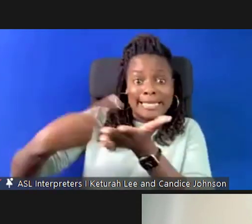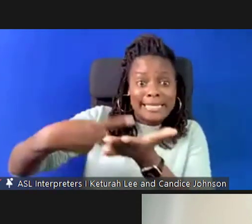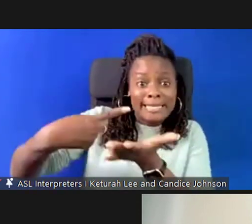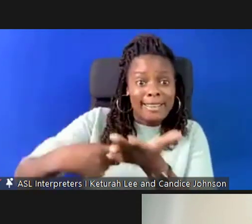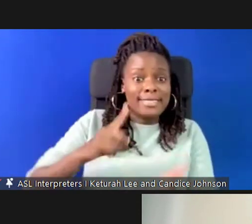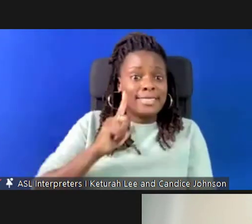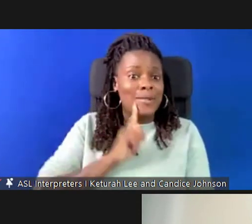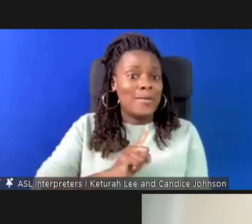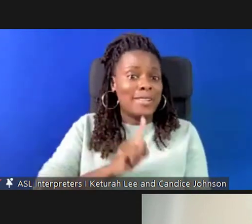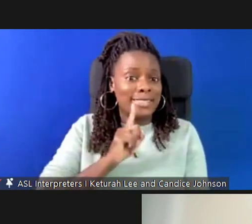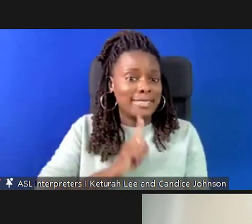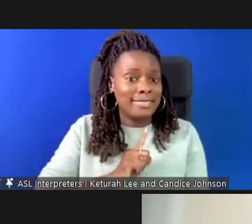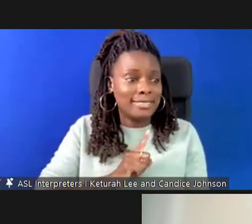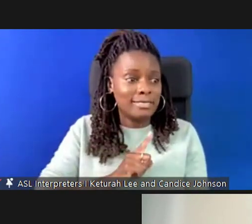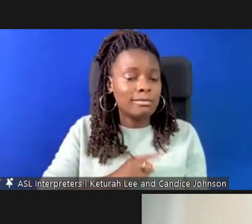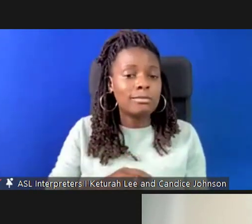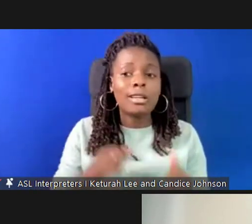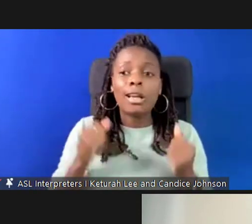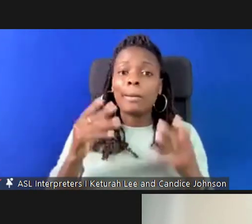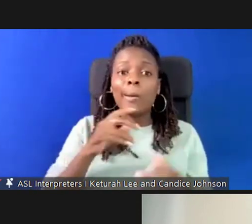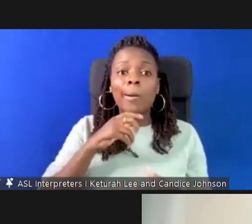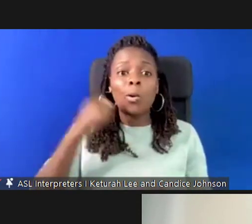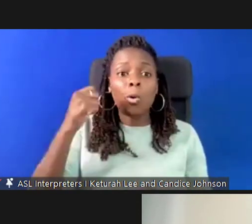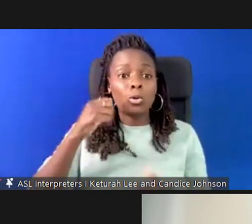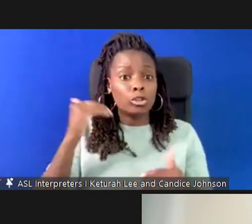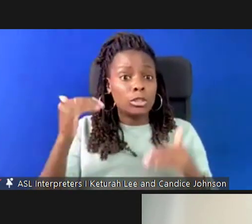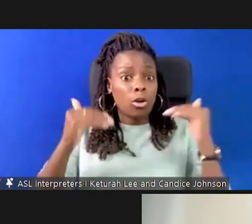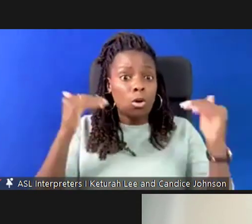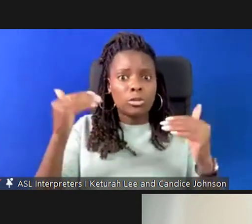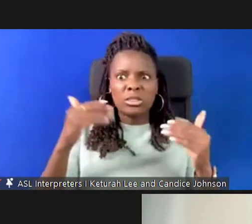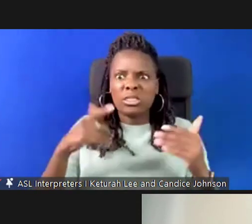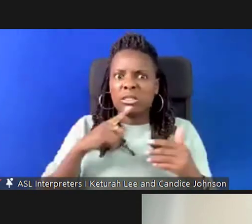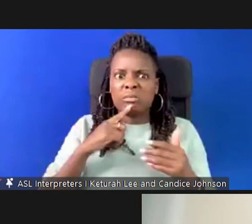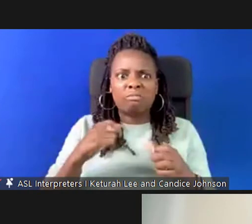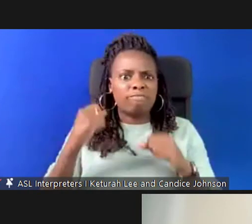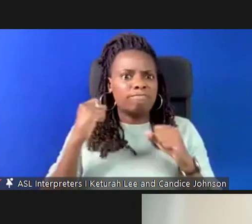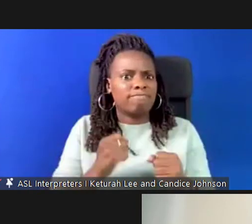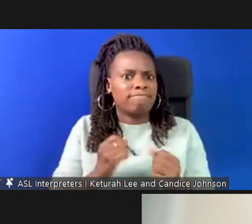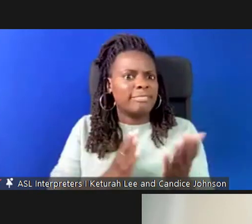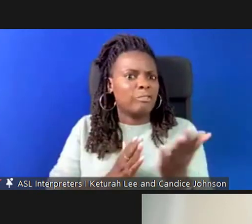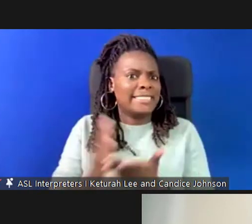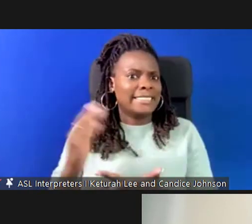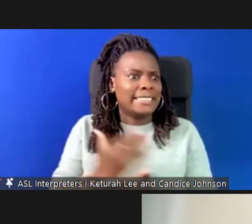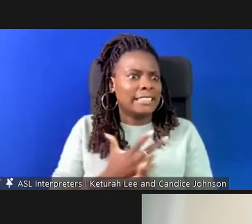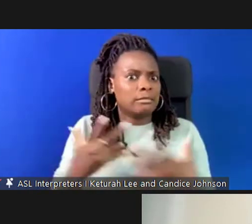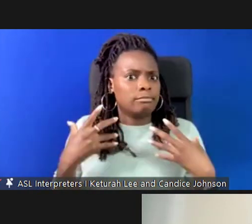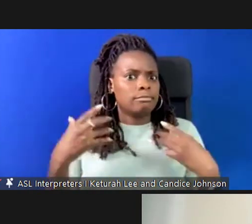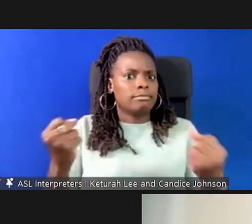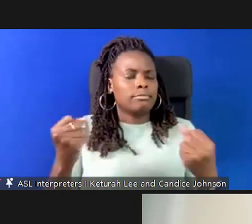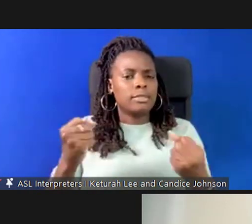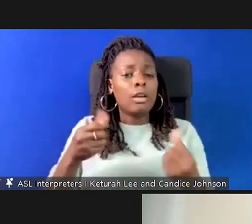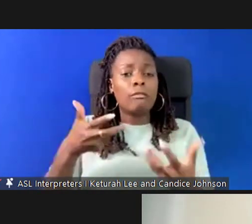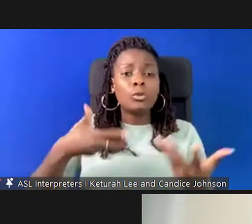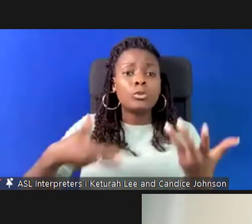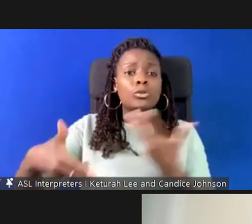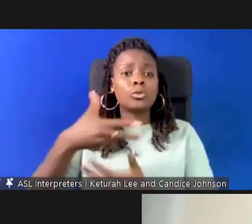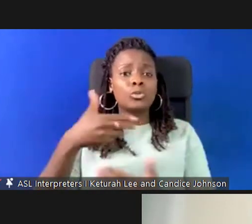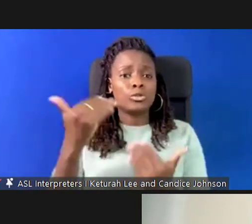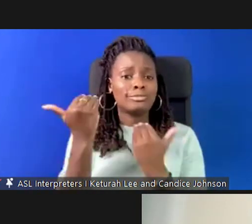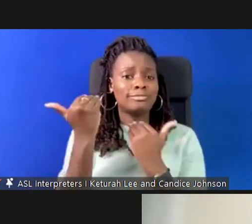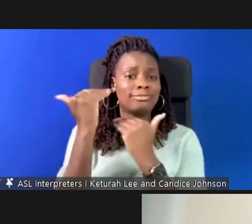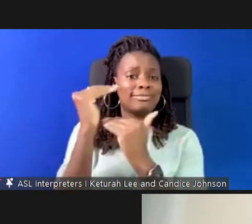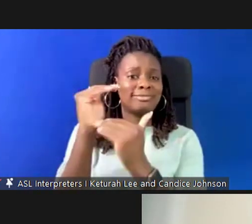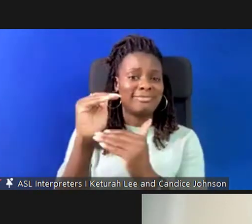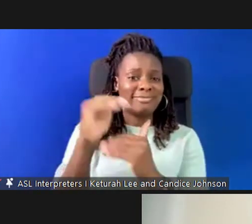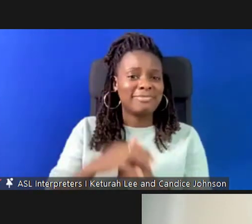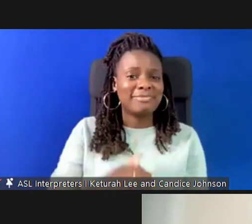older adults have also shown remarkable resilience to social restrictions. I think our